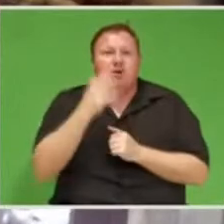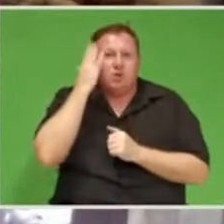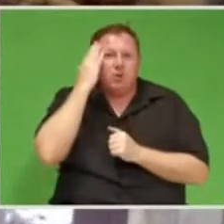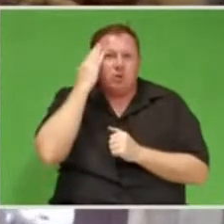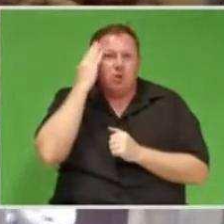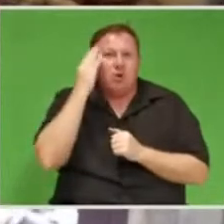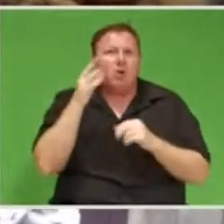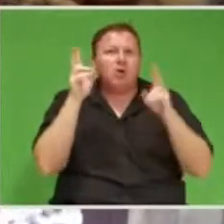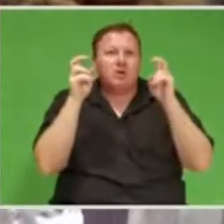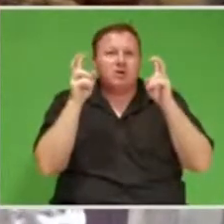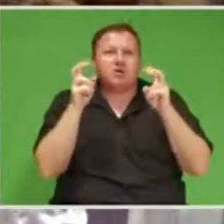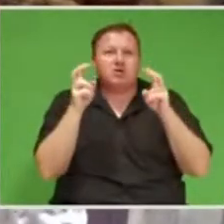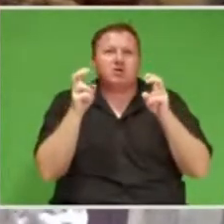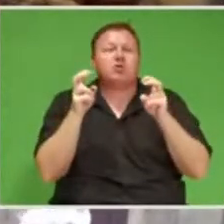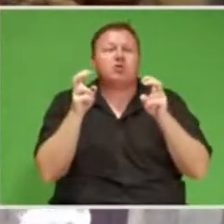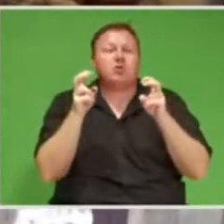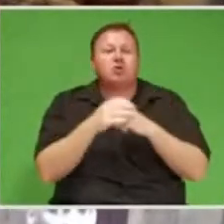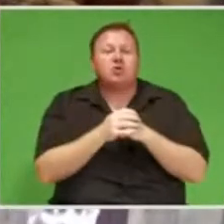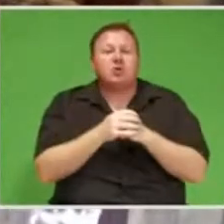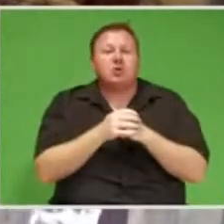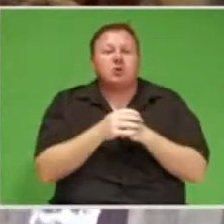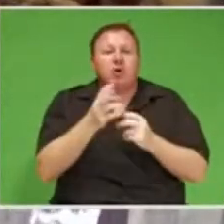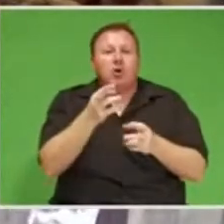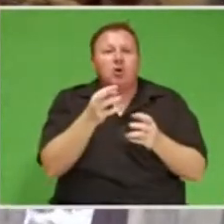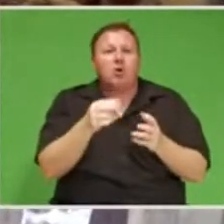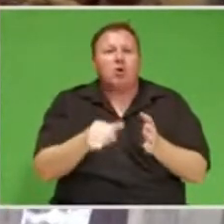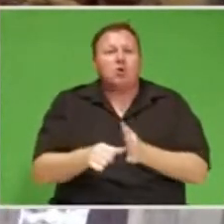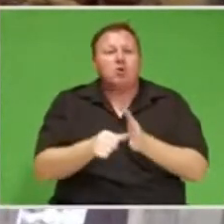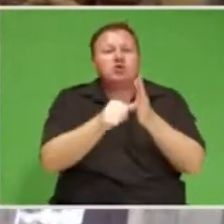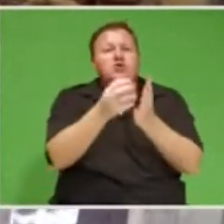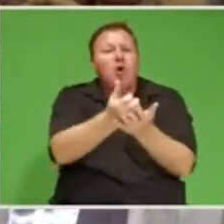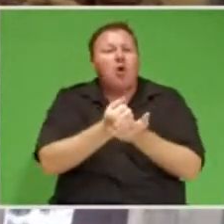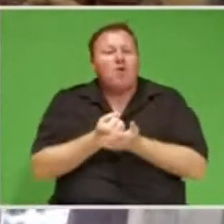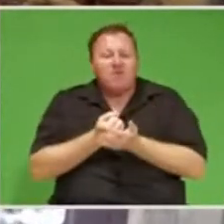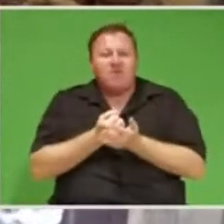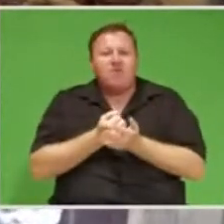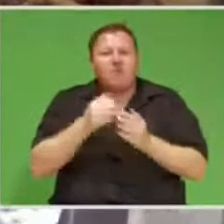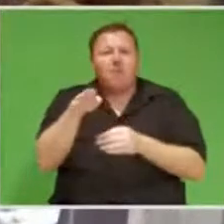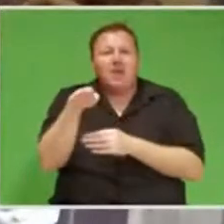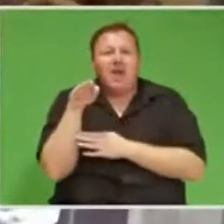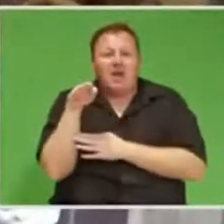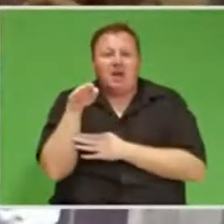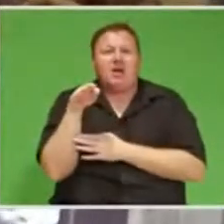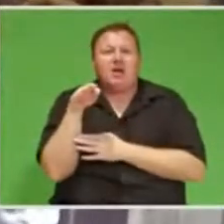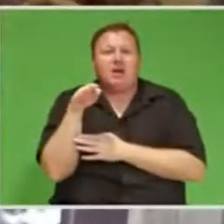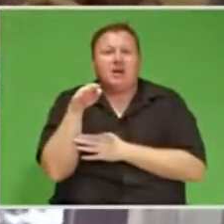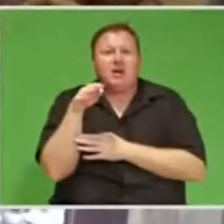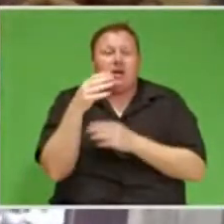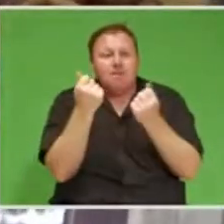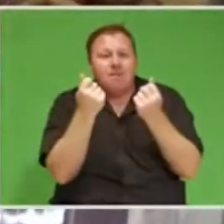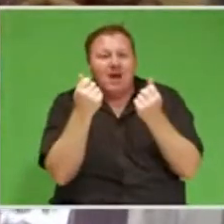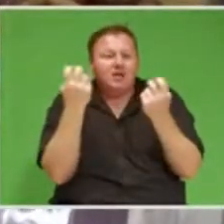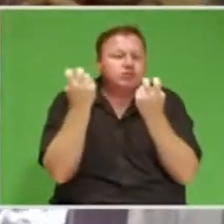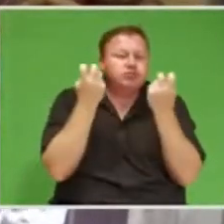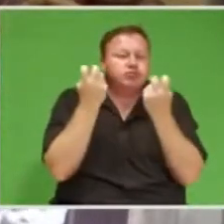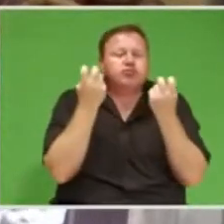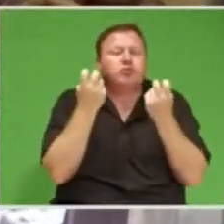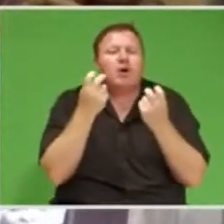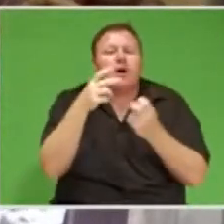the Reserve Bank sought clarity from him on in relation to the money that is in Palapal. He has ignored that